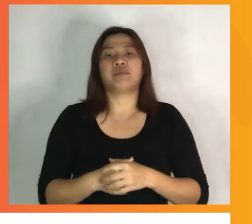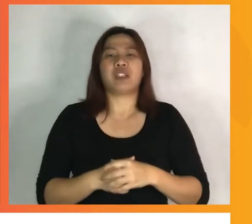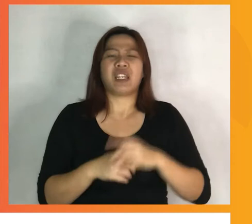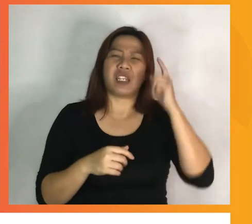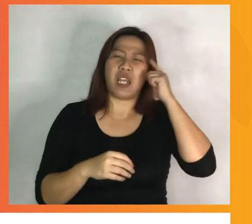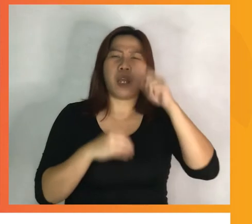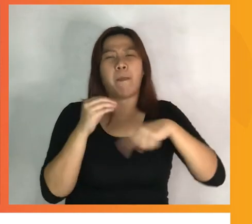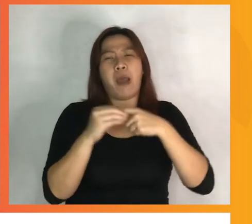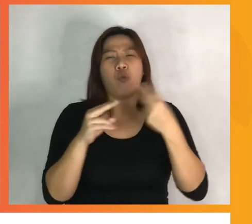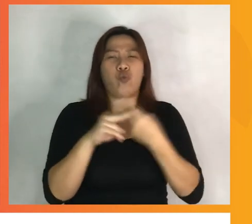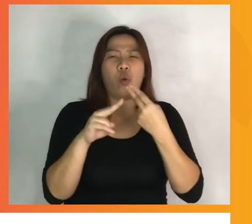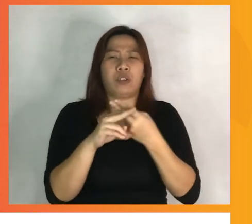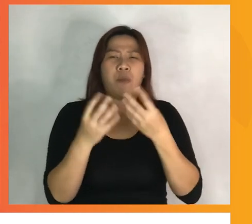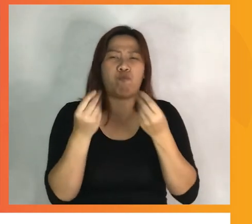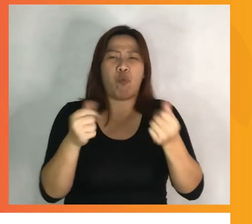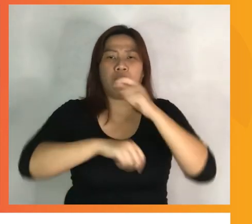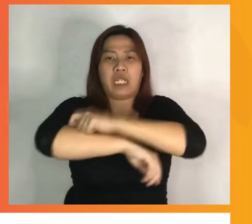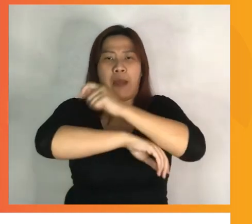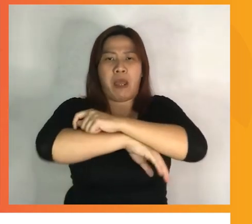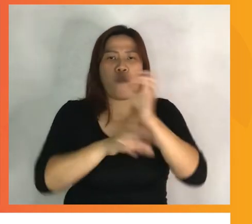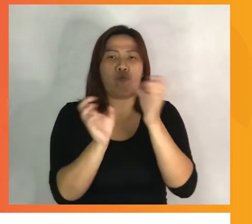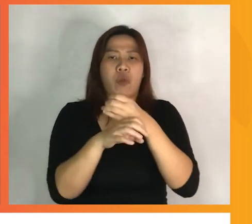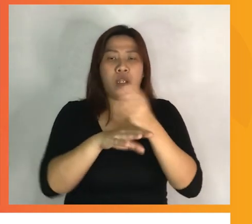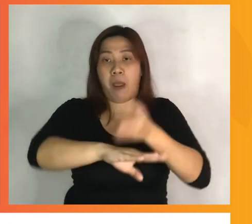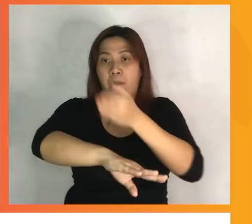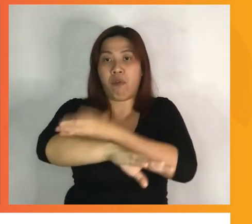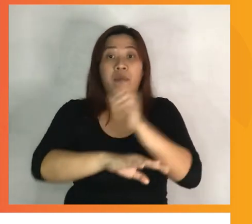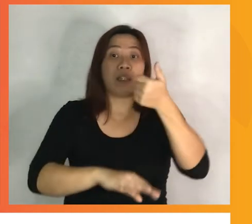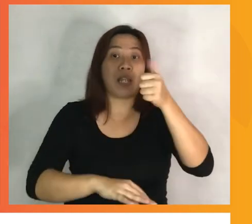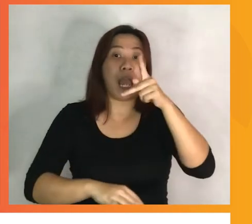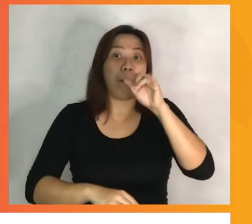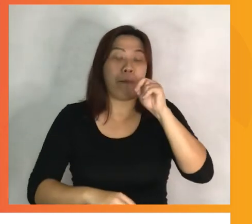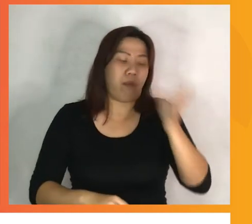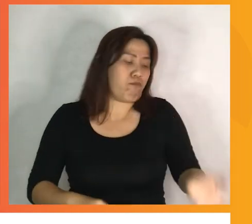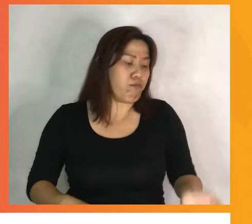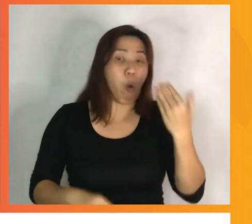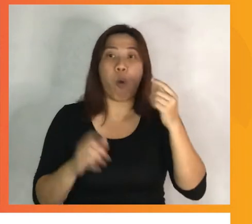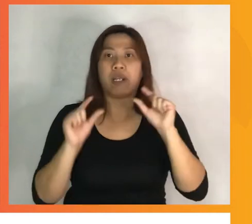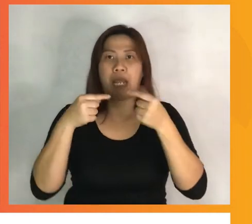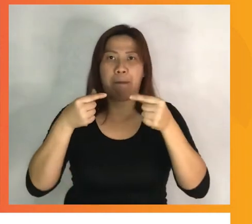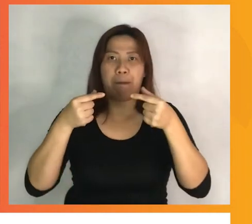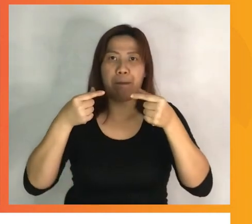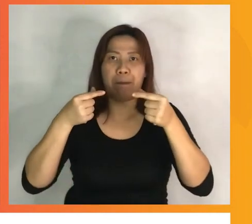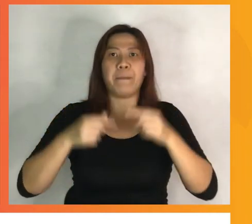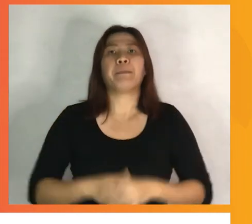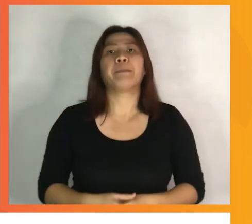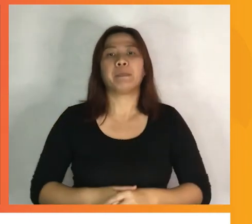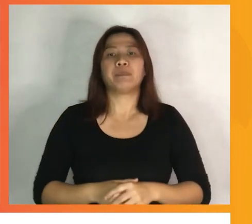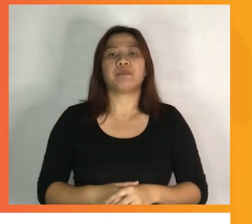Or we can think about using a smooth tabletop and create an improvised 10-pin bowling